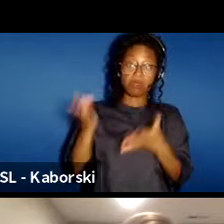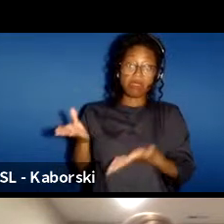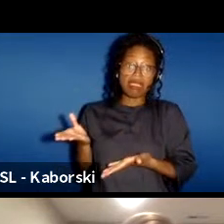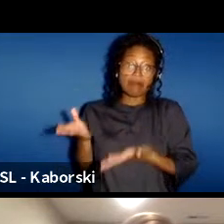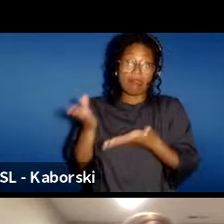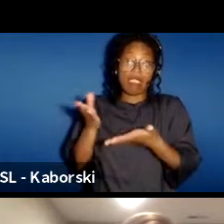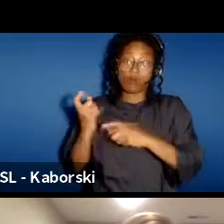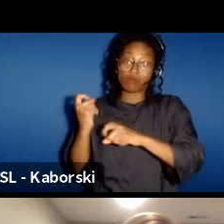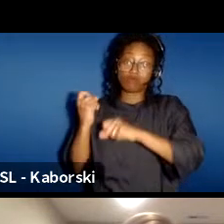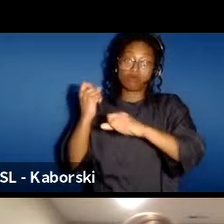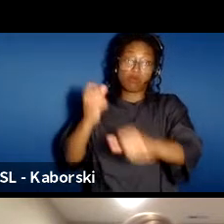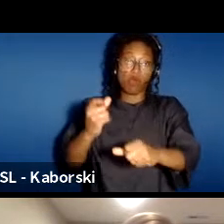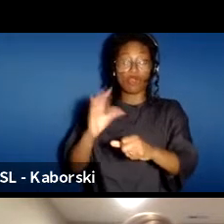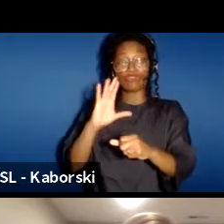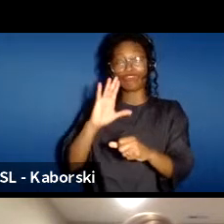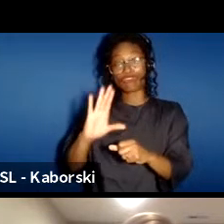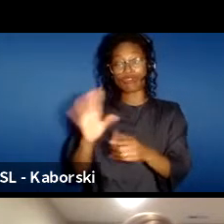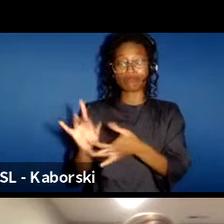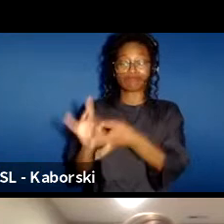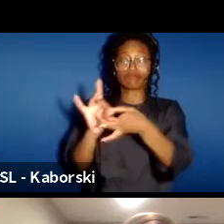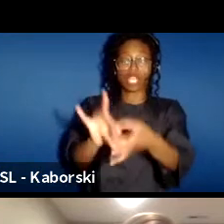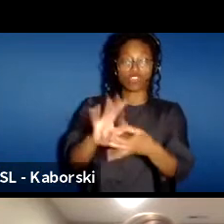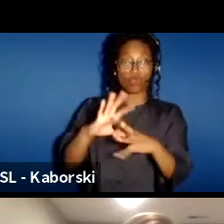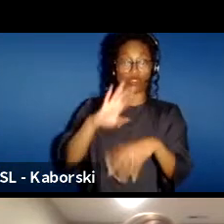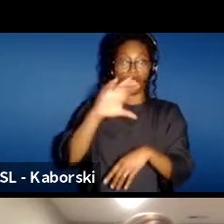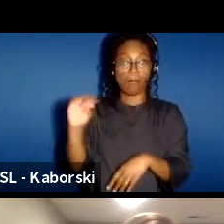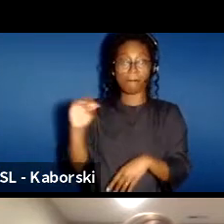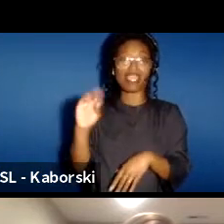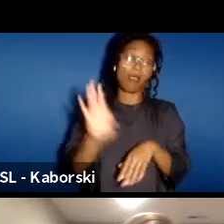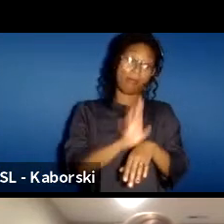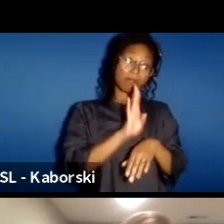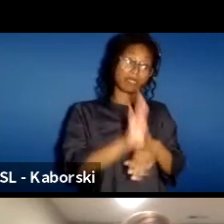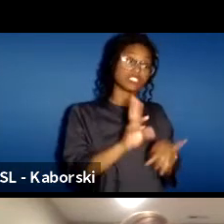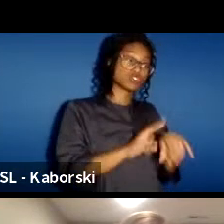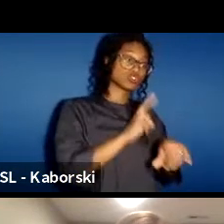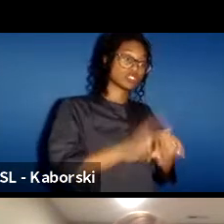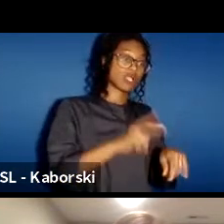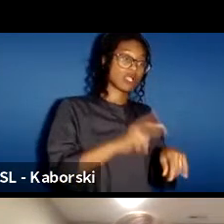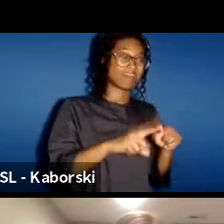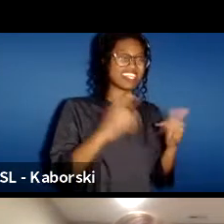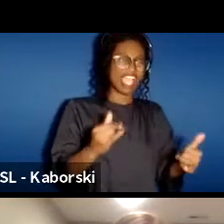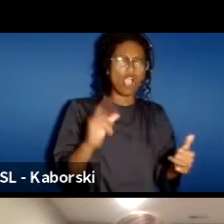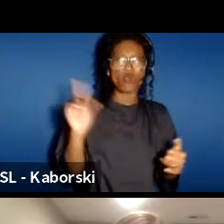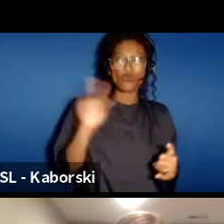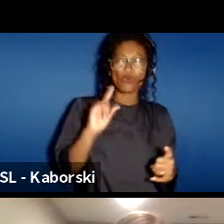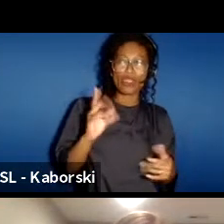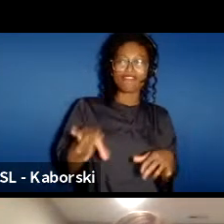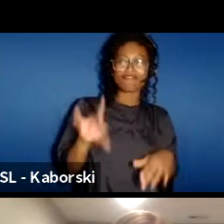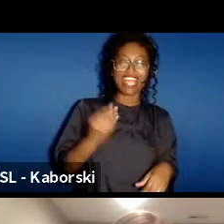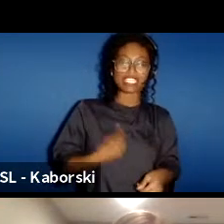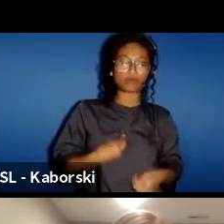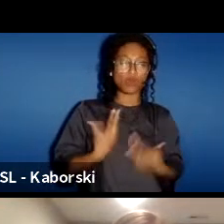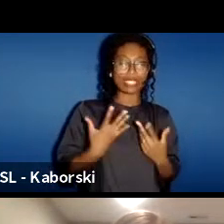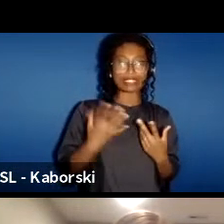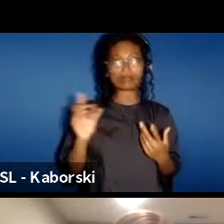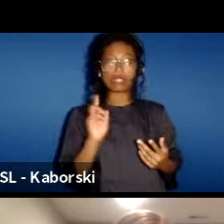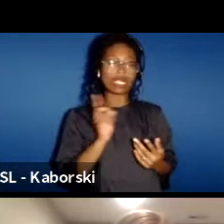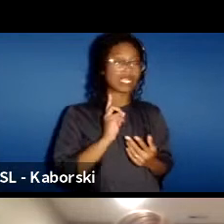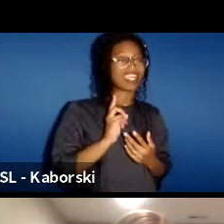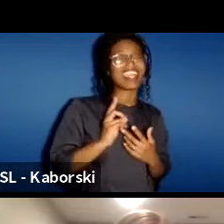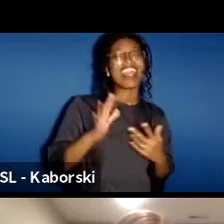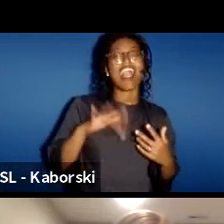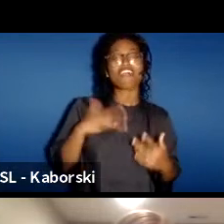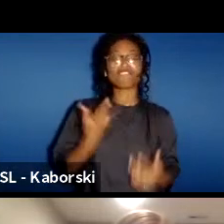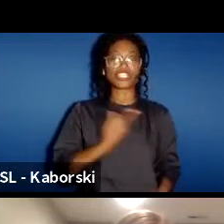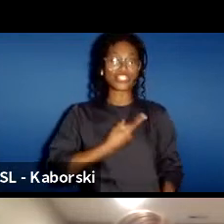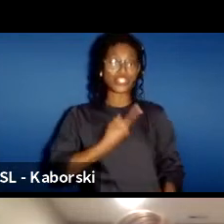it's been kind of been business as usual, but you're looking at different sources for inspiration. So, I feel much more siloed and